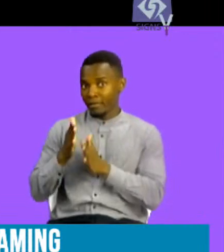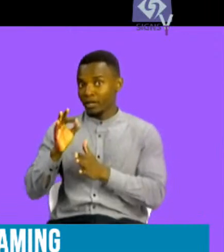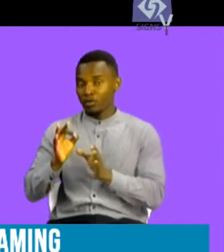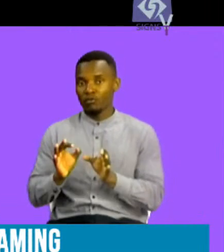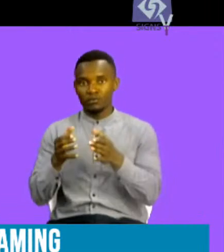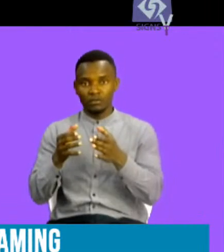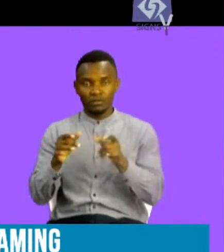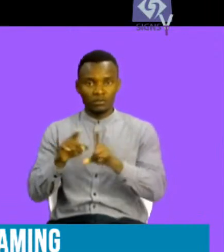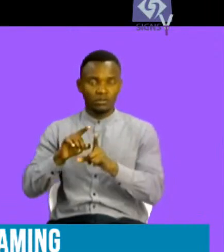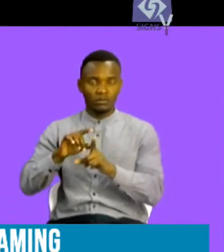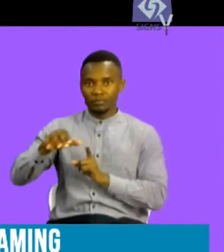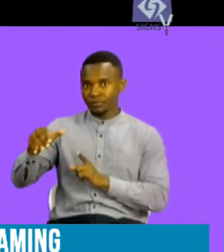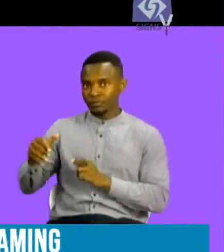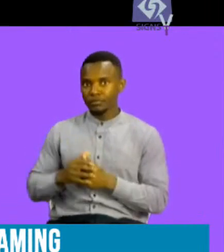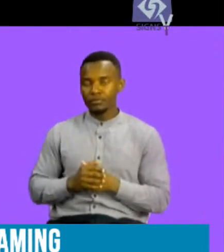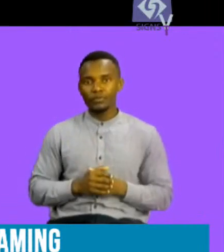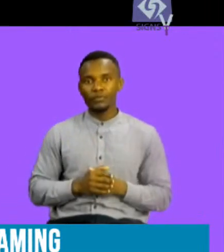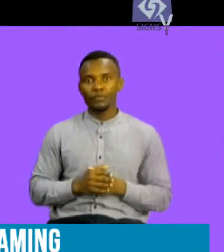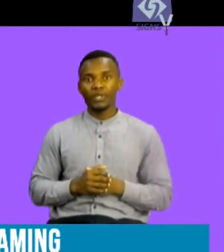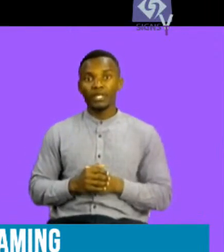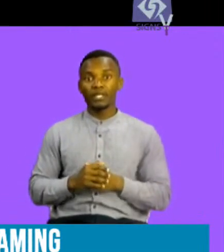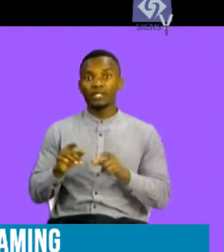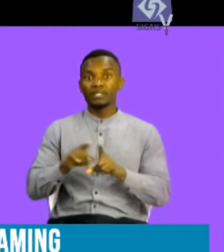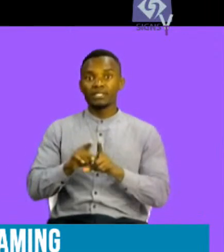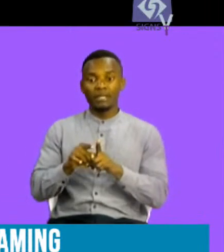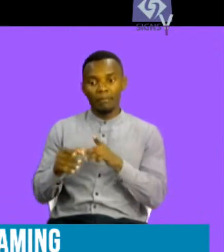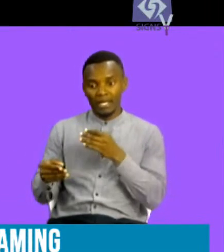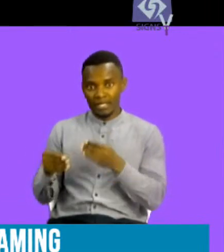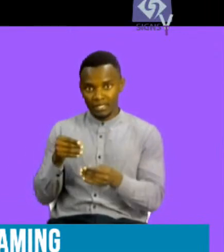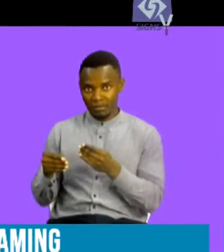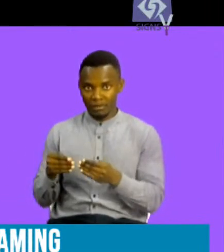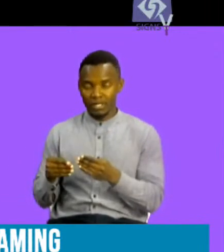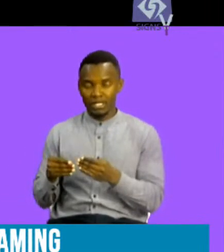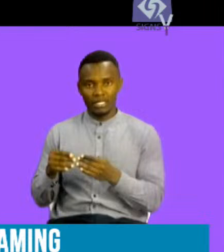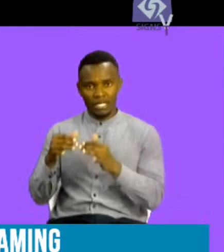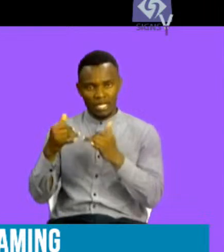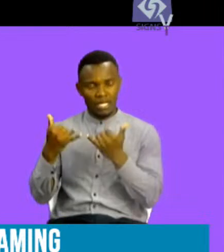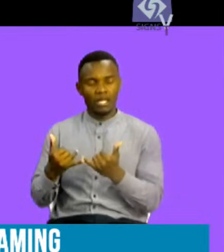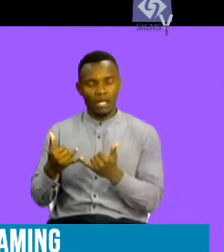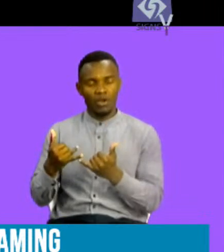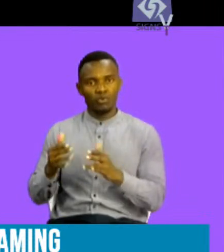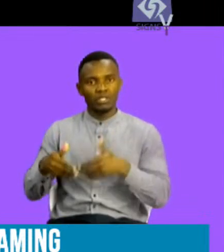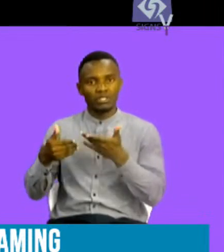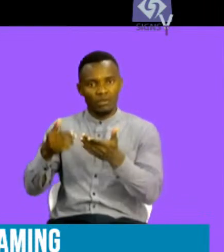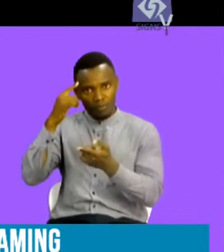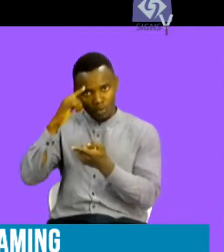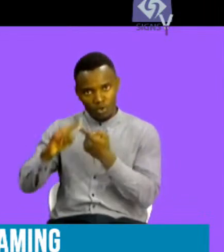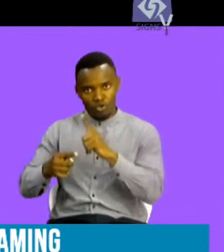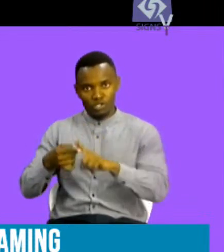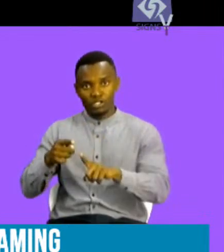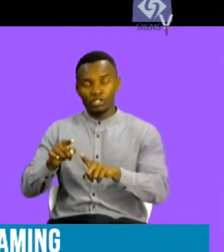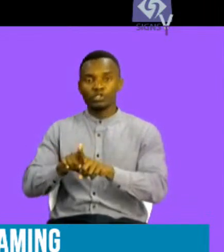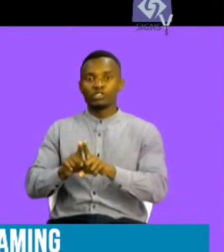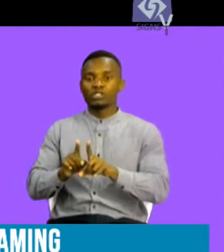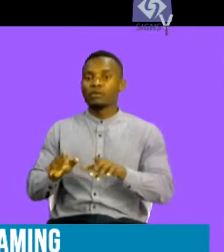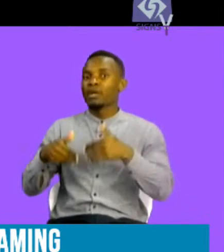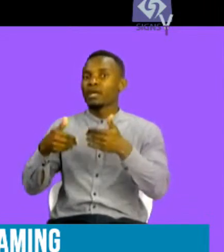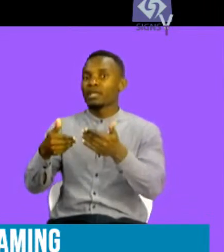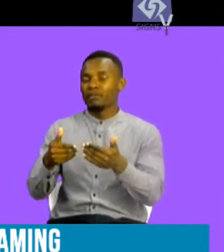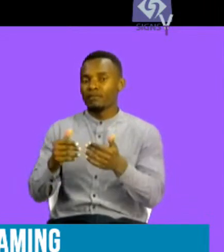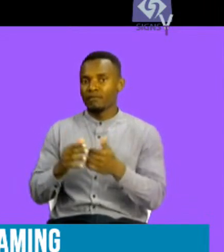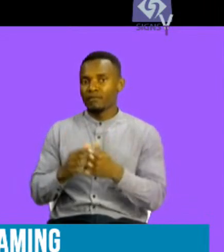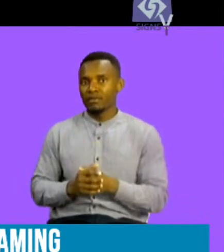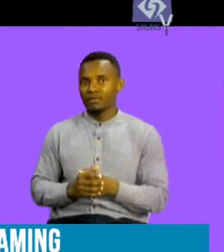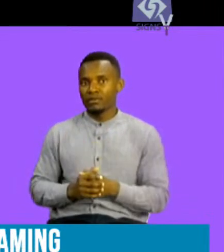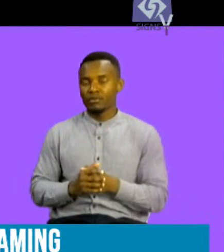the county. Disability is taken into a huge consideration and is given a lot of, gives a lot